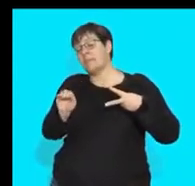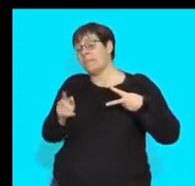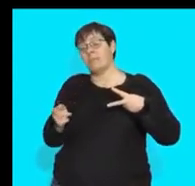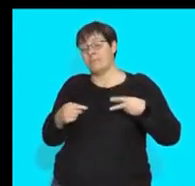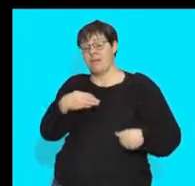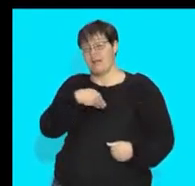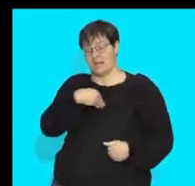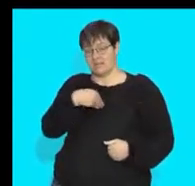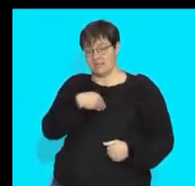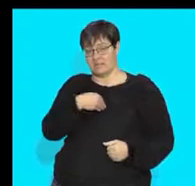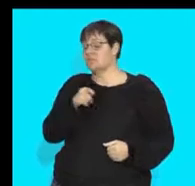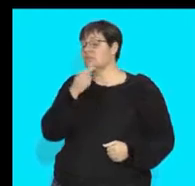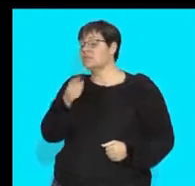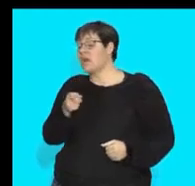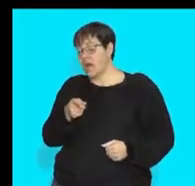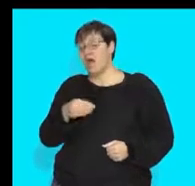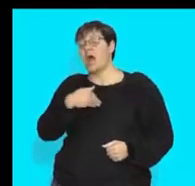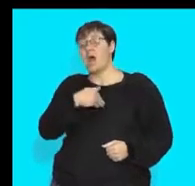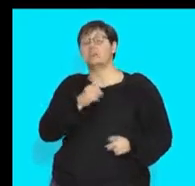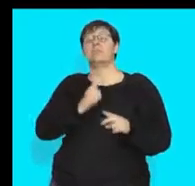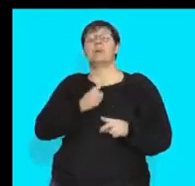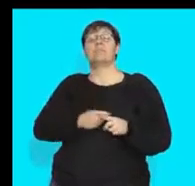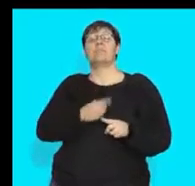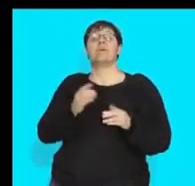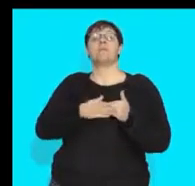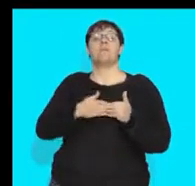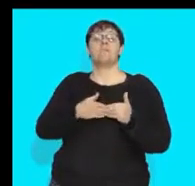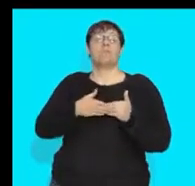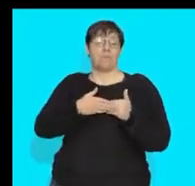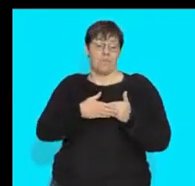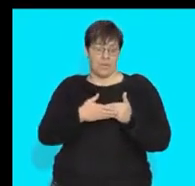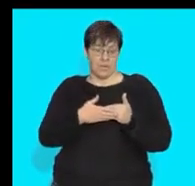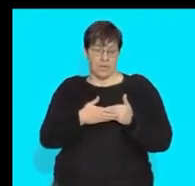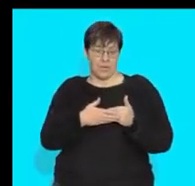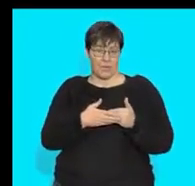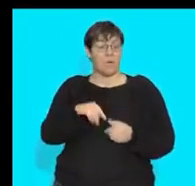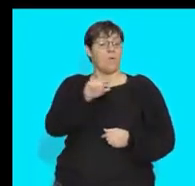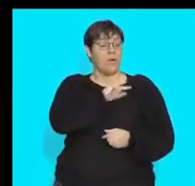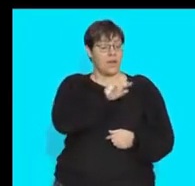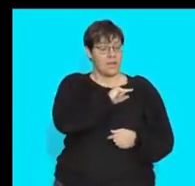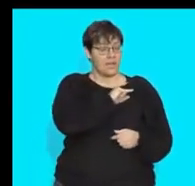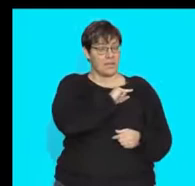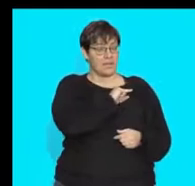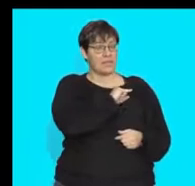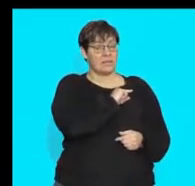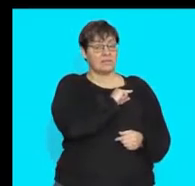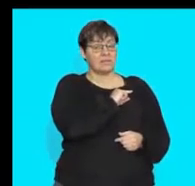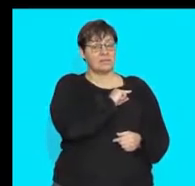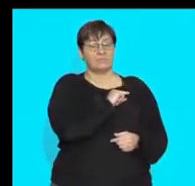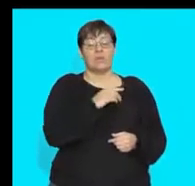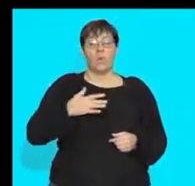and it's going to say, hey heart, increase your heart rate. And the reason being, we want to get the